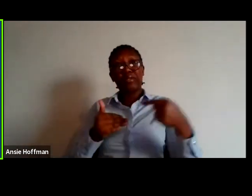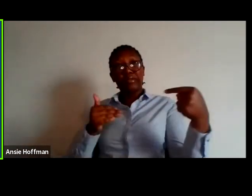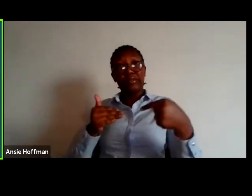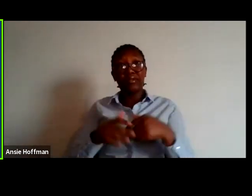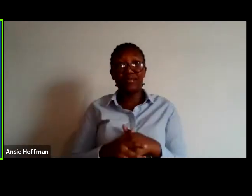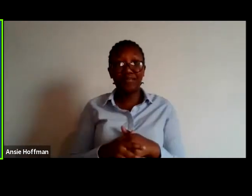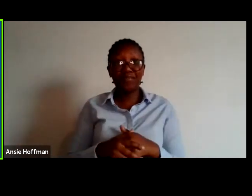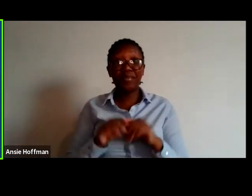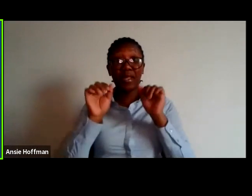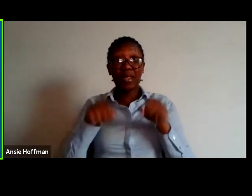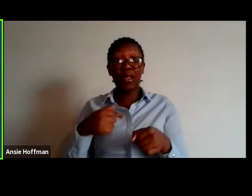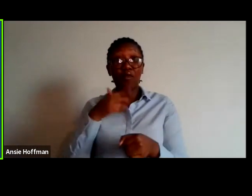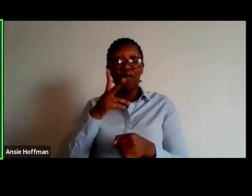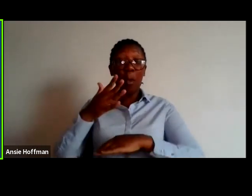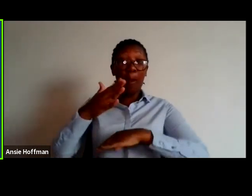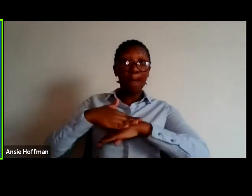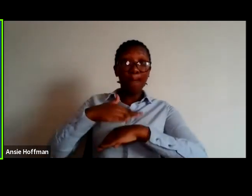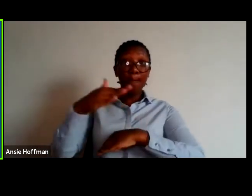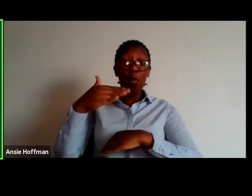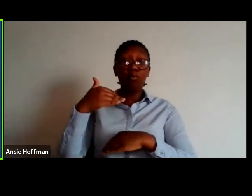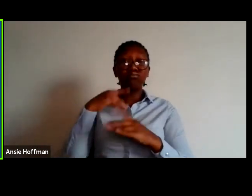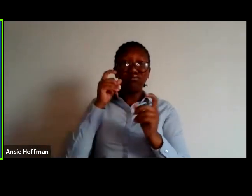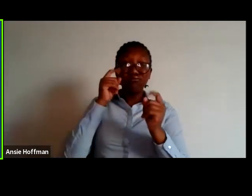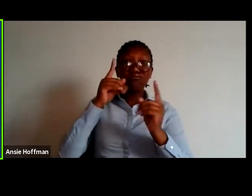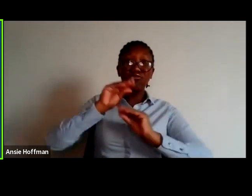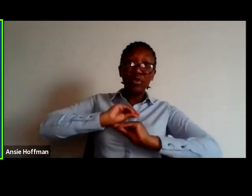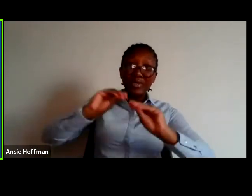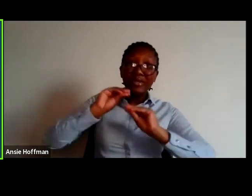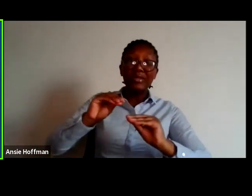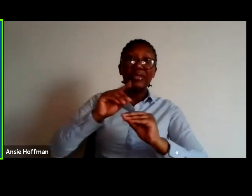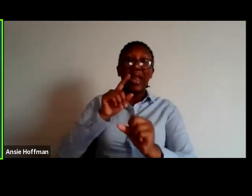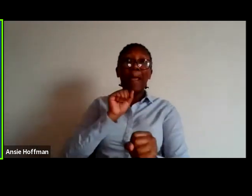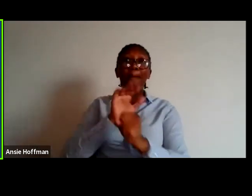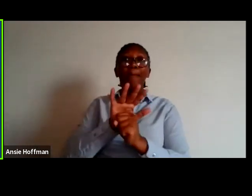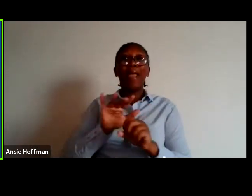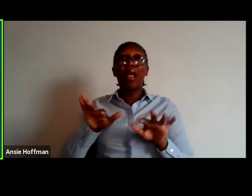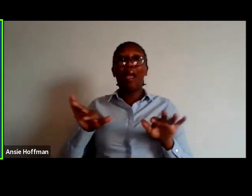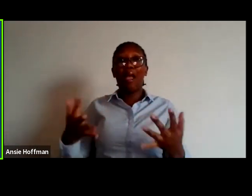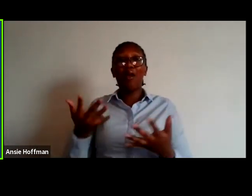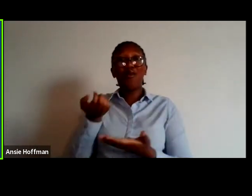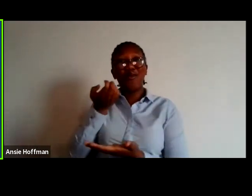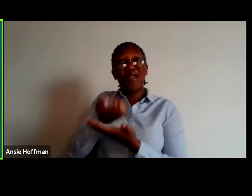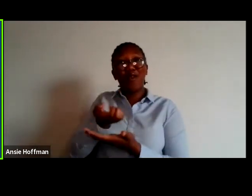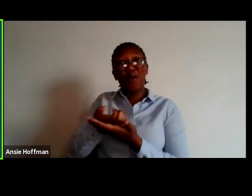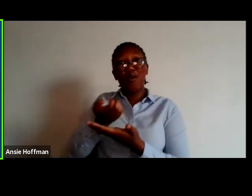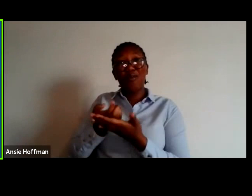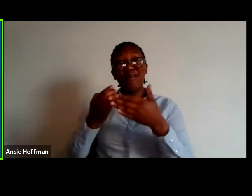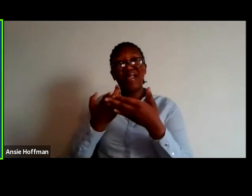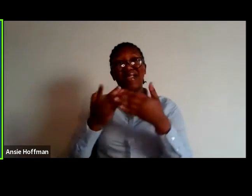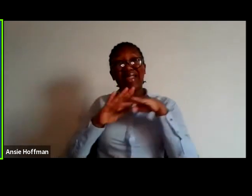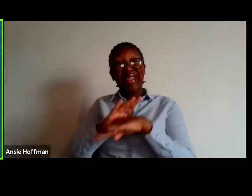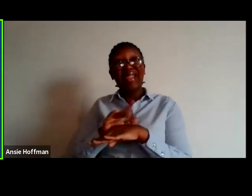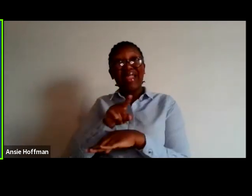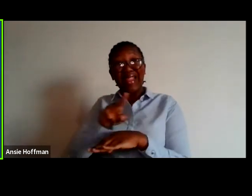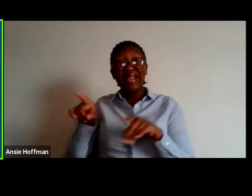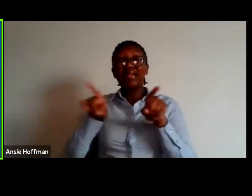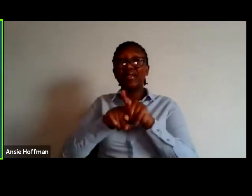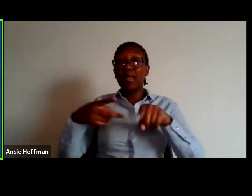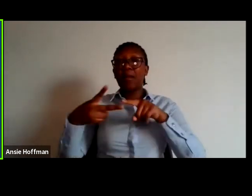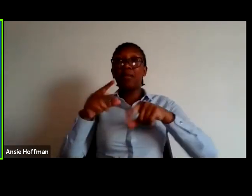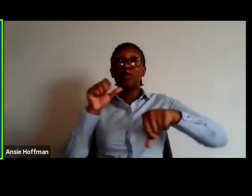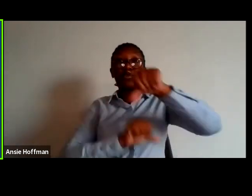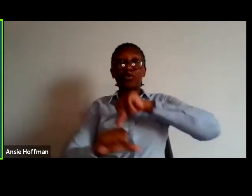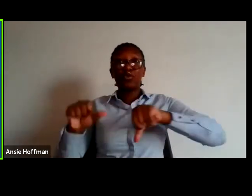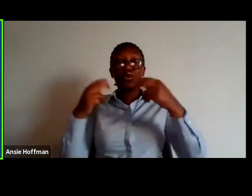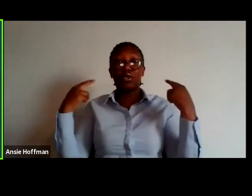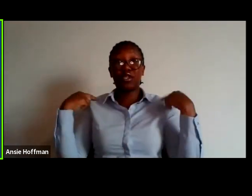We further want to highlight the impact it has in our economy and to social security. We